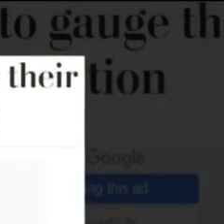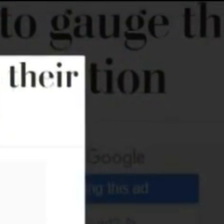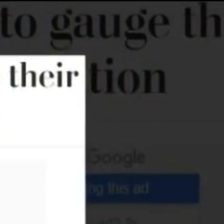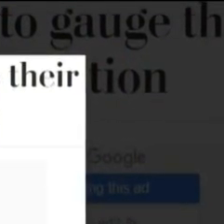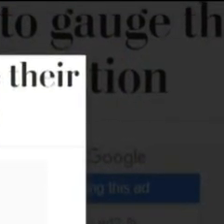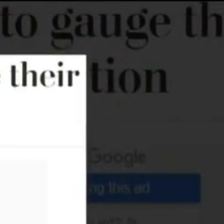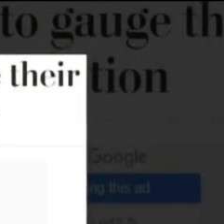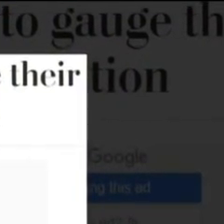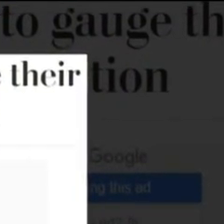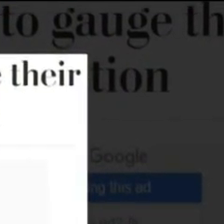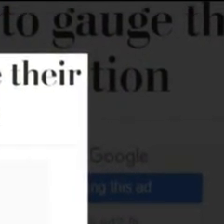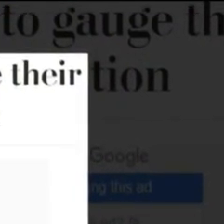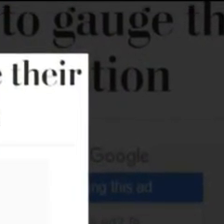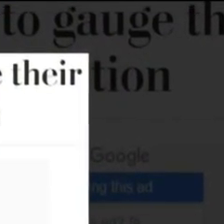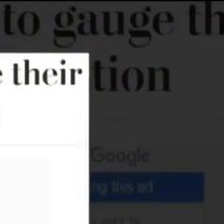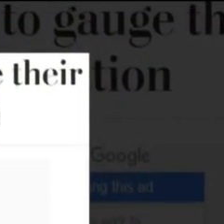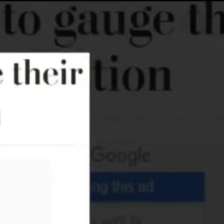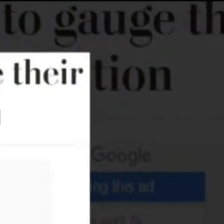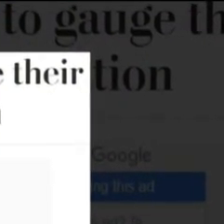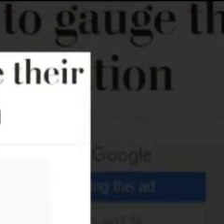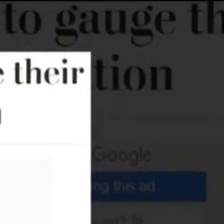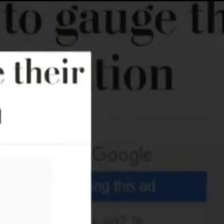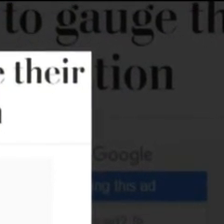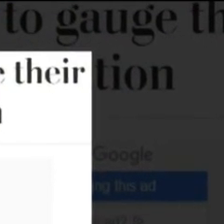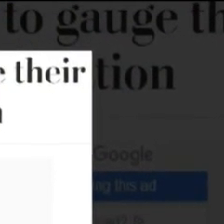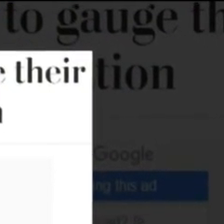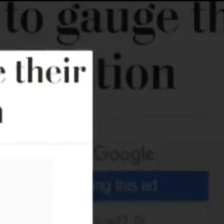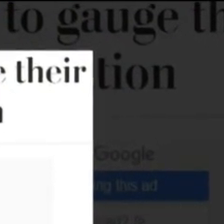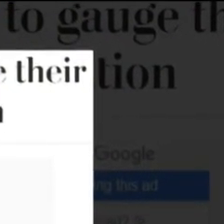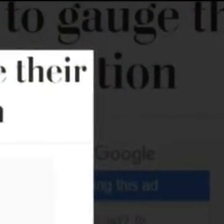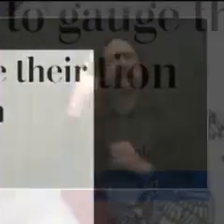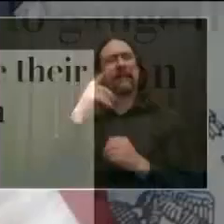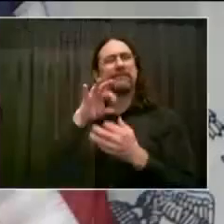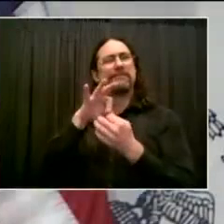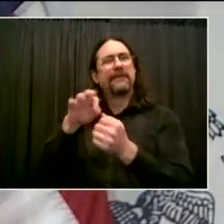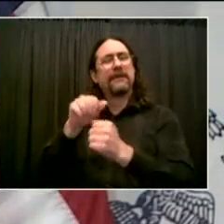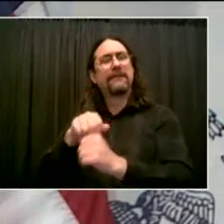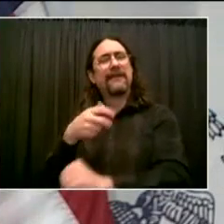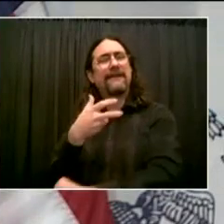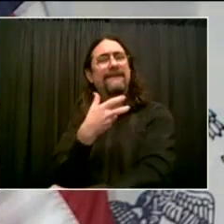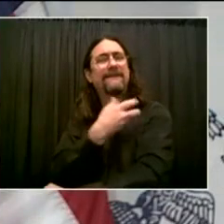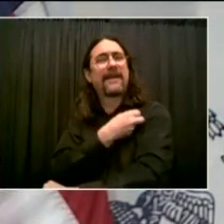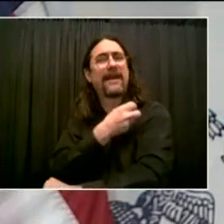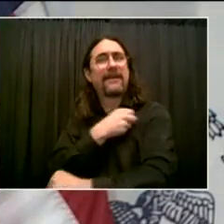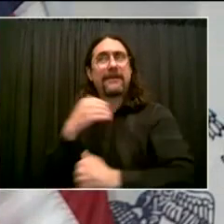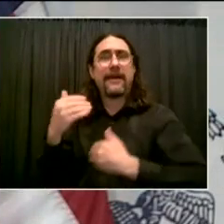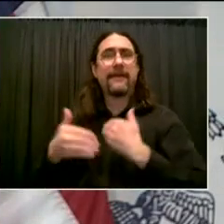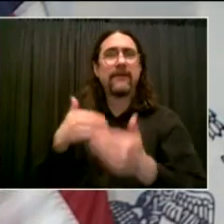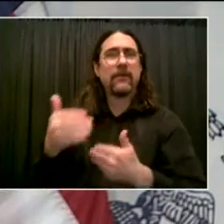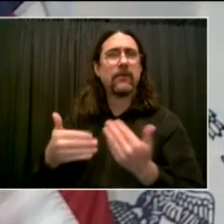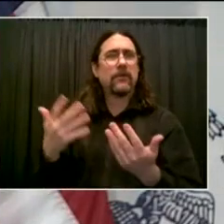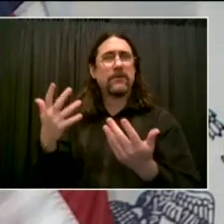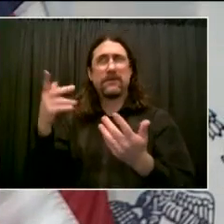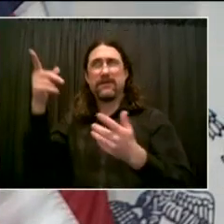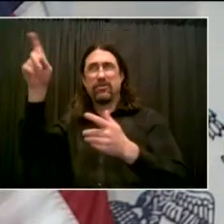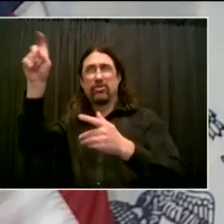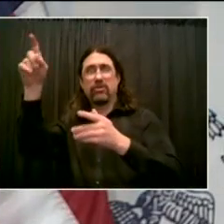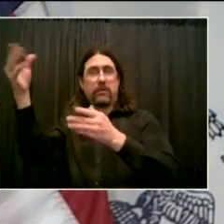aides, vaccine czar Larry Schwartz, called county executives to gauge their support. What we've heard is